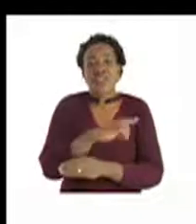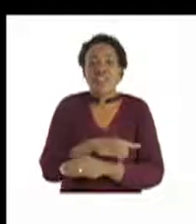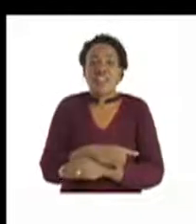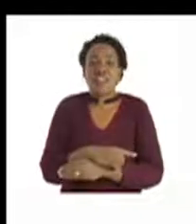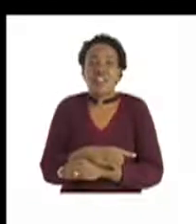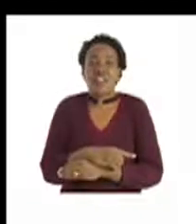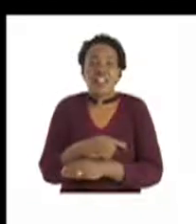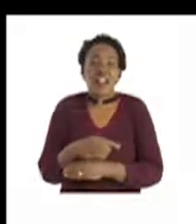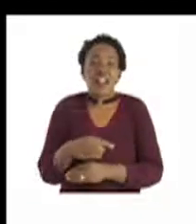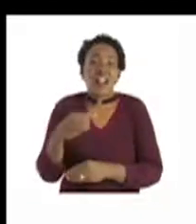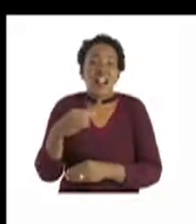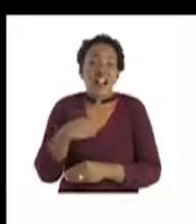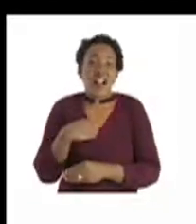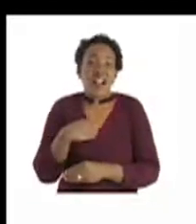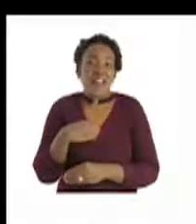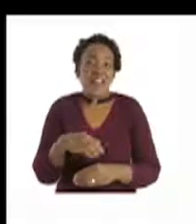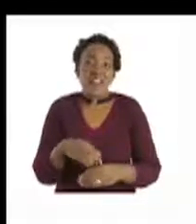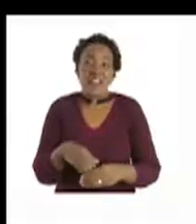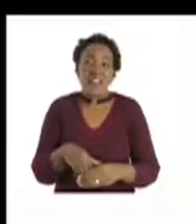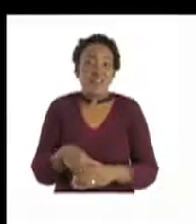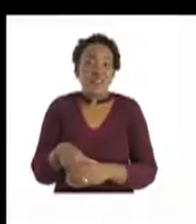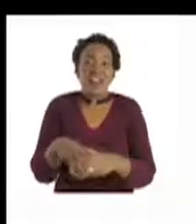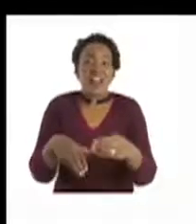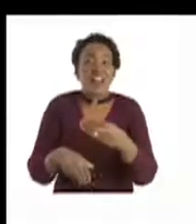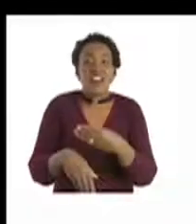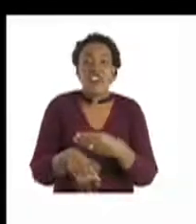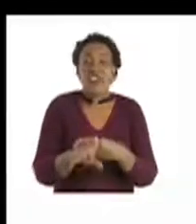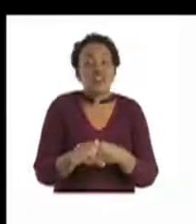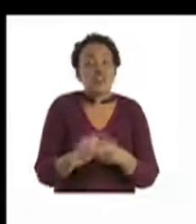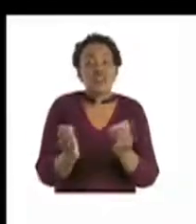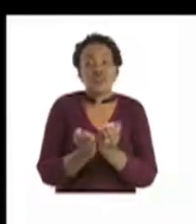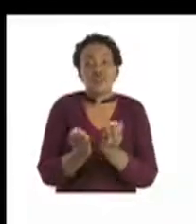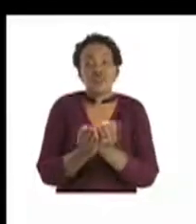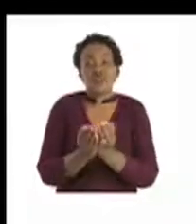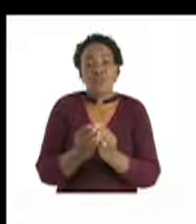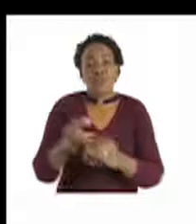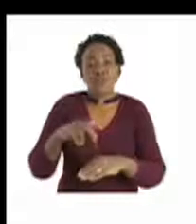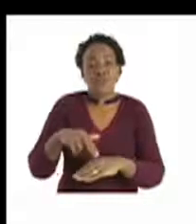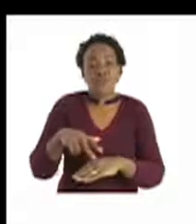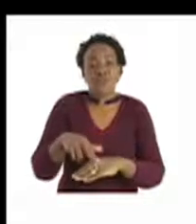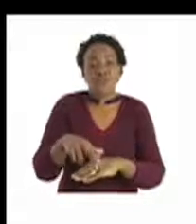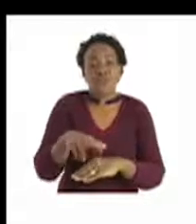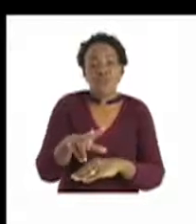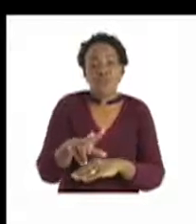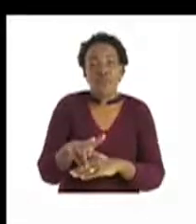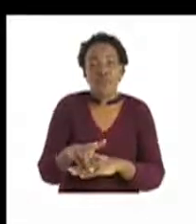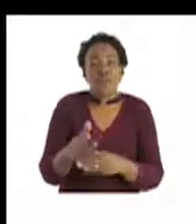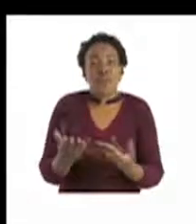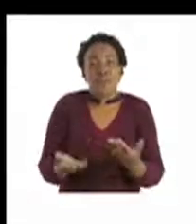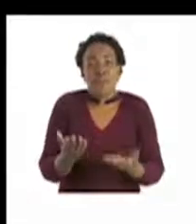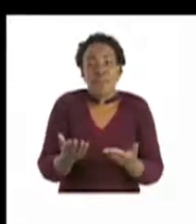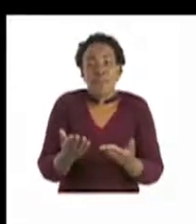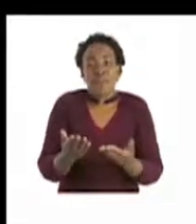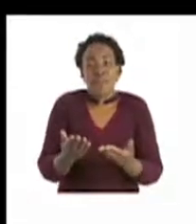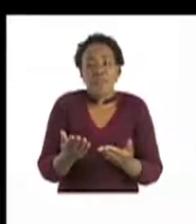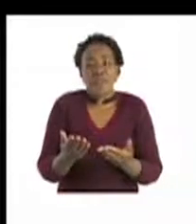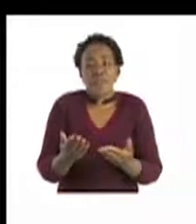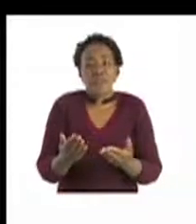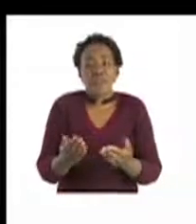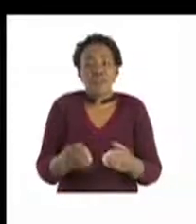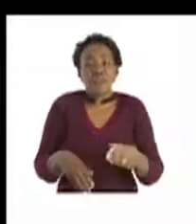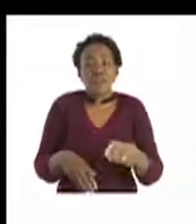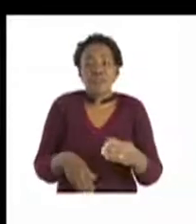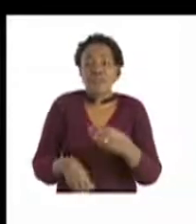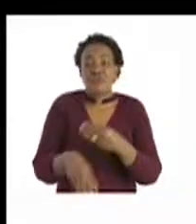I go to school on foot. If you go by bus, you say, I go